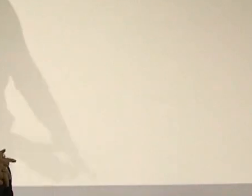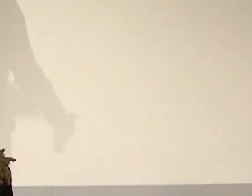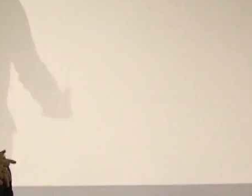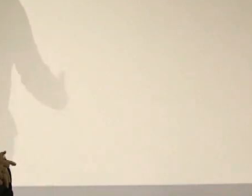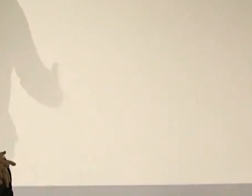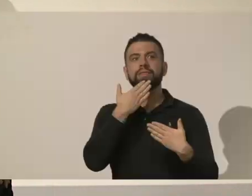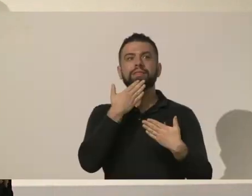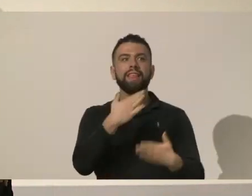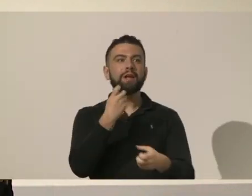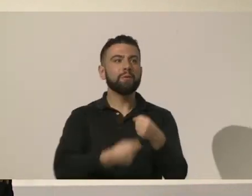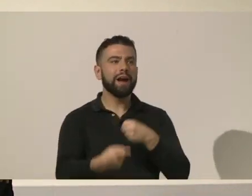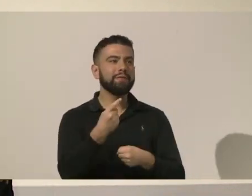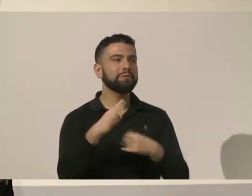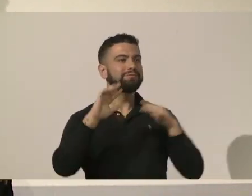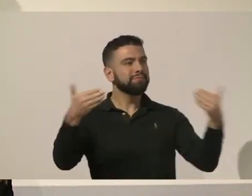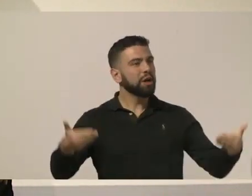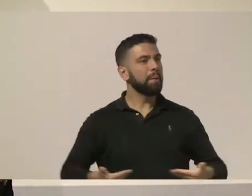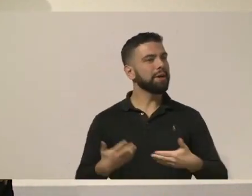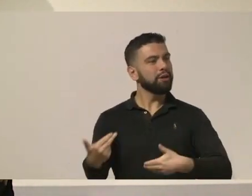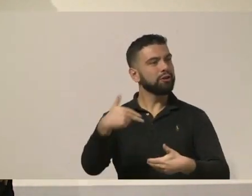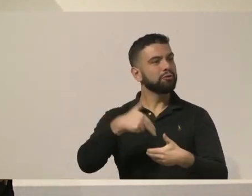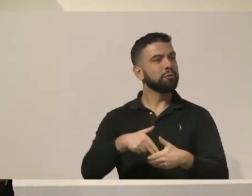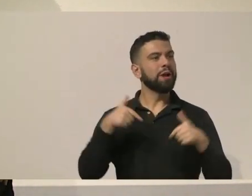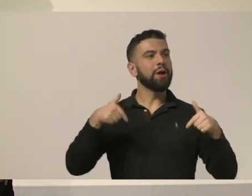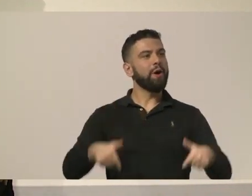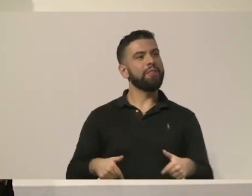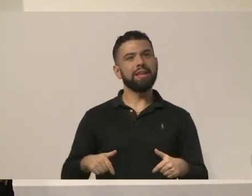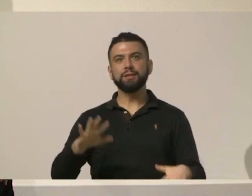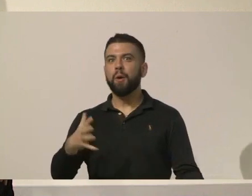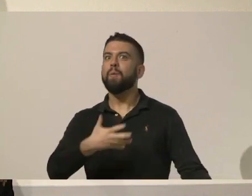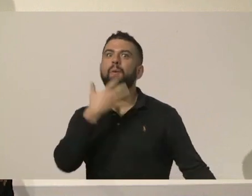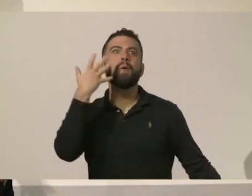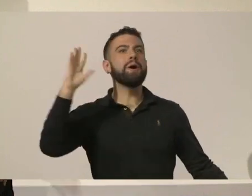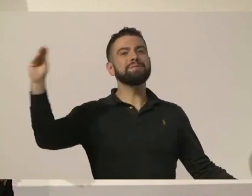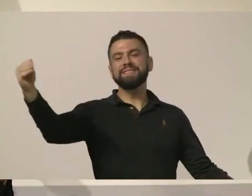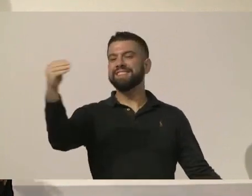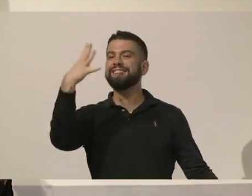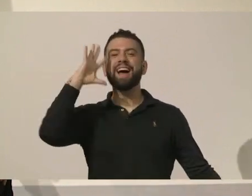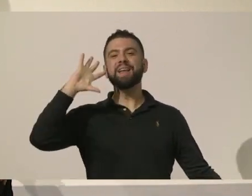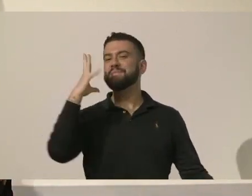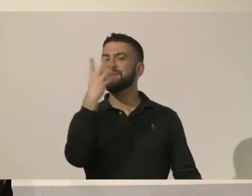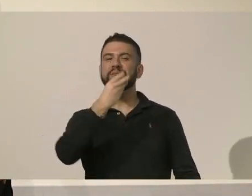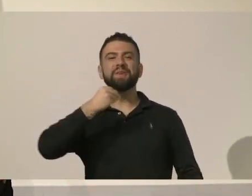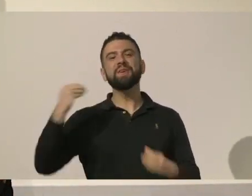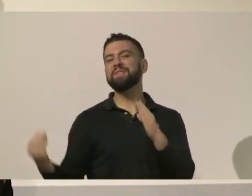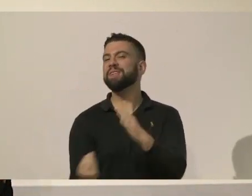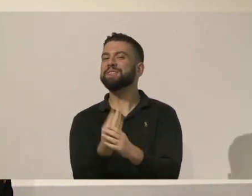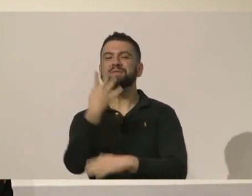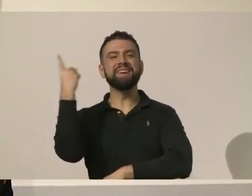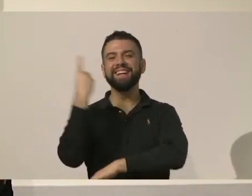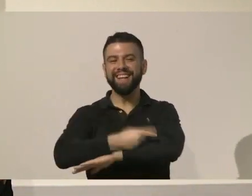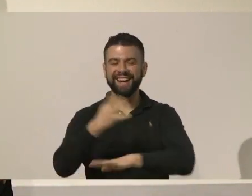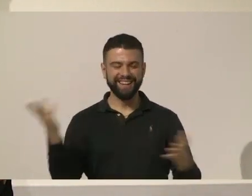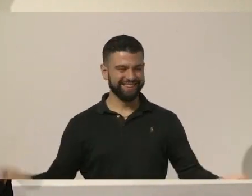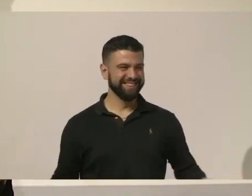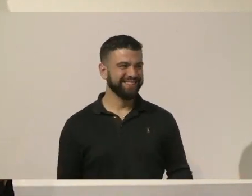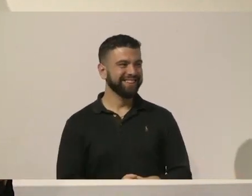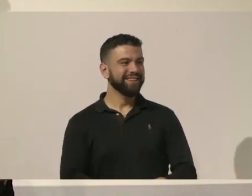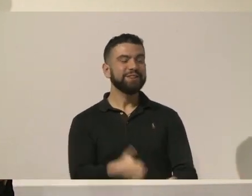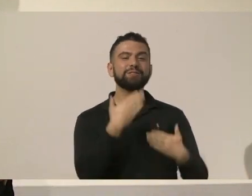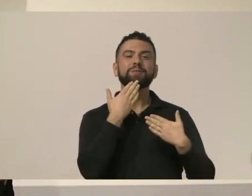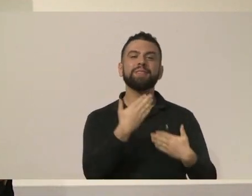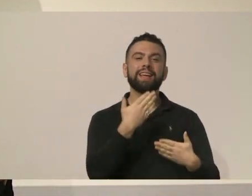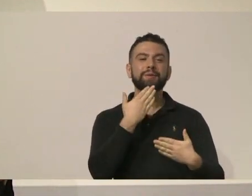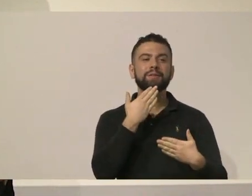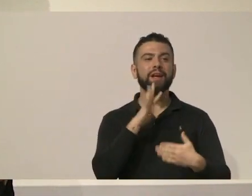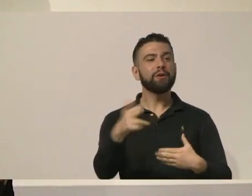Thank you everybody for being here on this warm, sunny, beautiful, spring-like day, Ben. Thanks seriously for